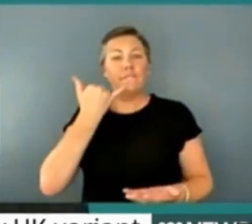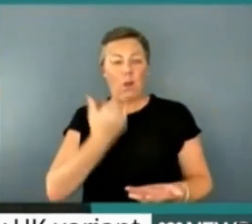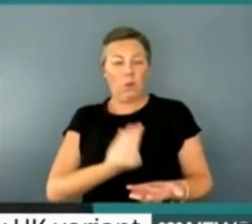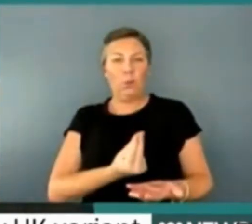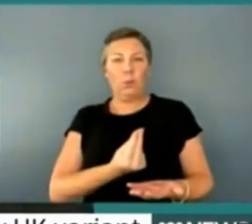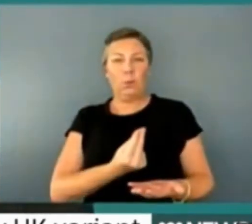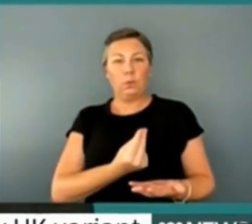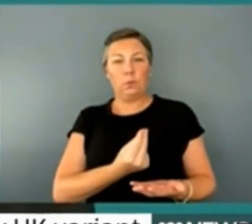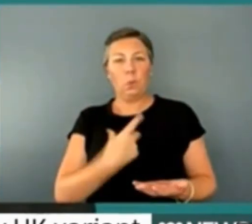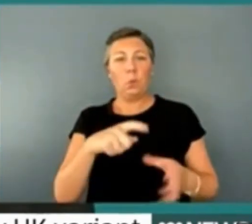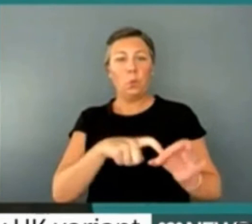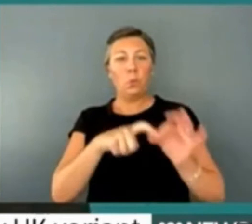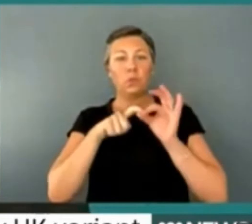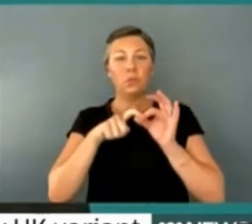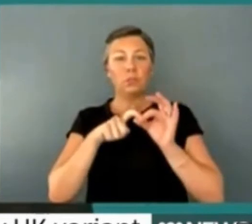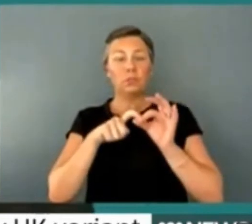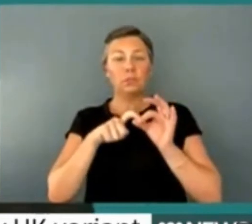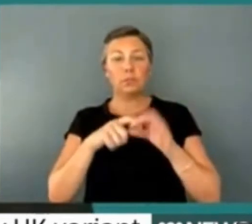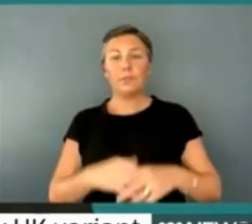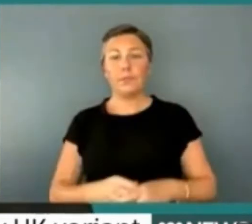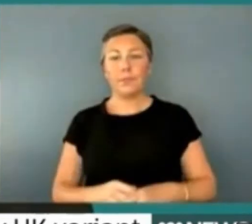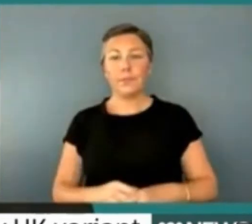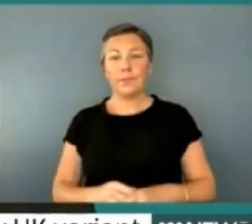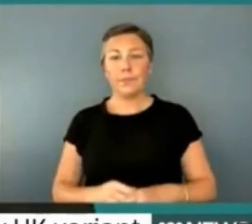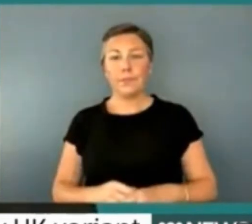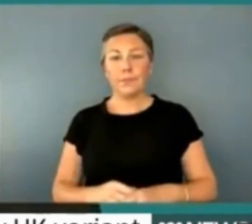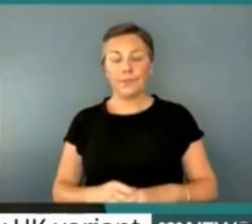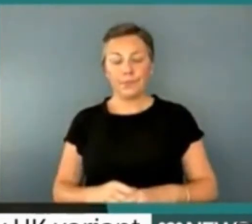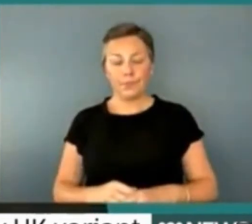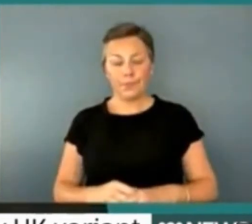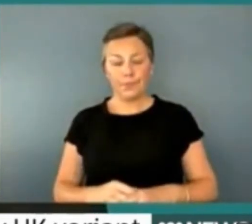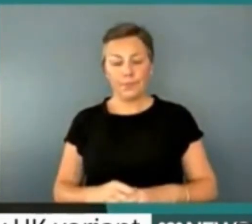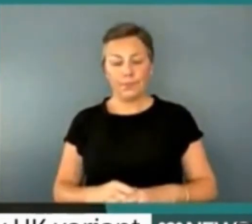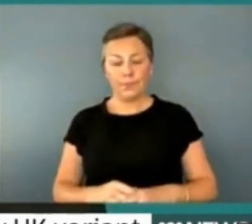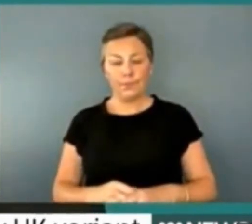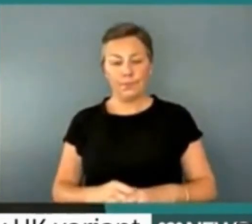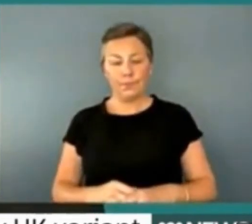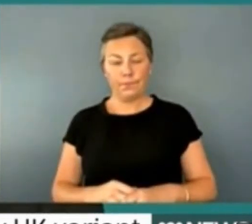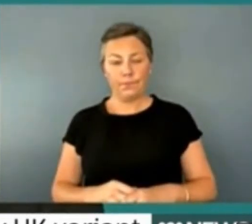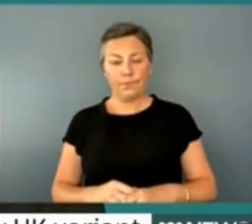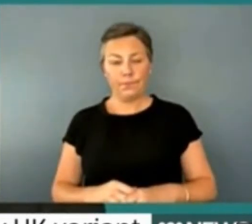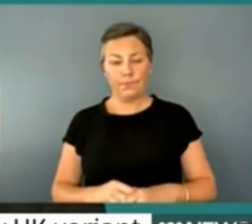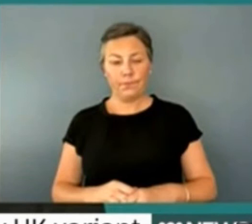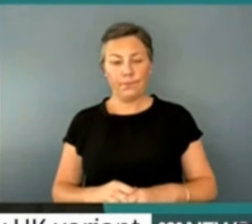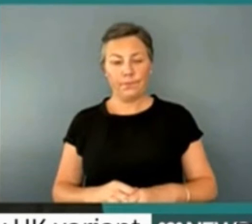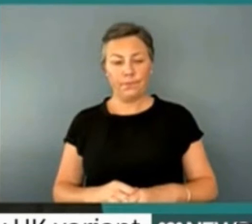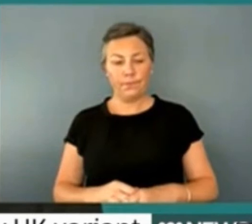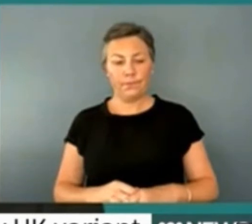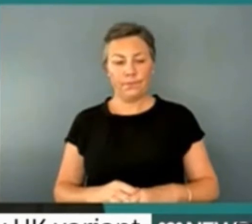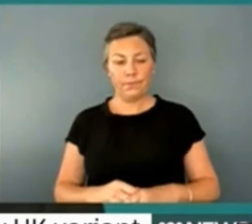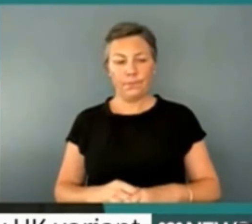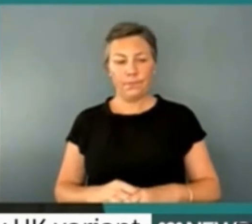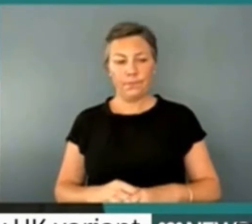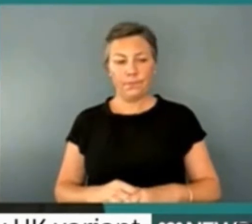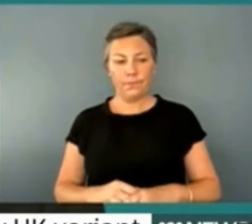phone. Claire Armstrong. Thanks, Professor. Just regarding the vaccine, I know